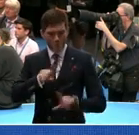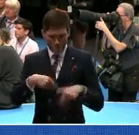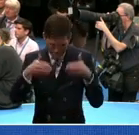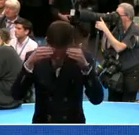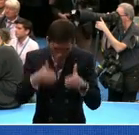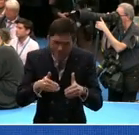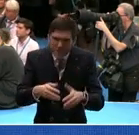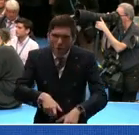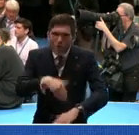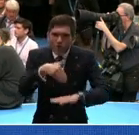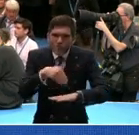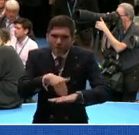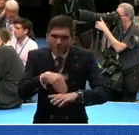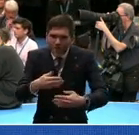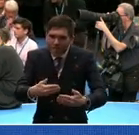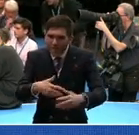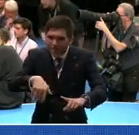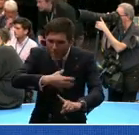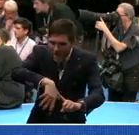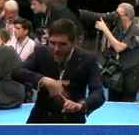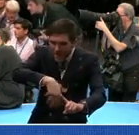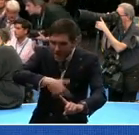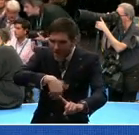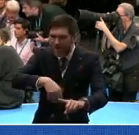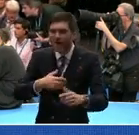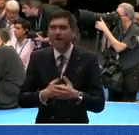behind this perilous trade in people smuggling.